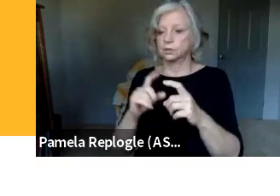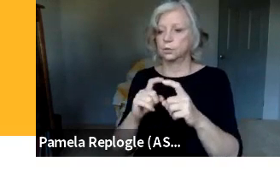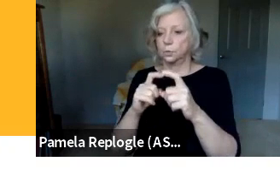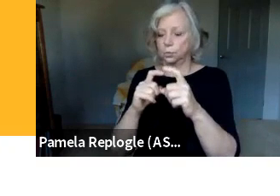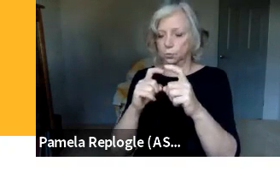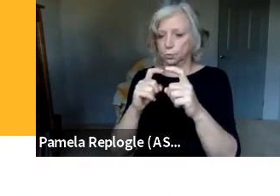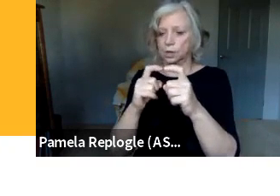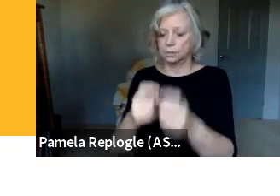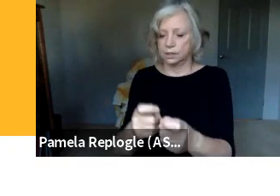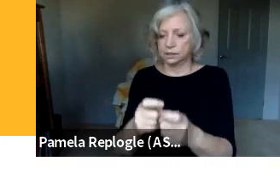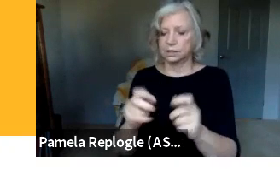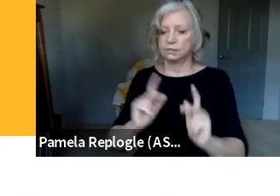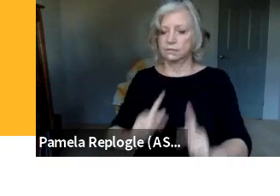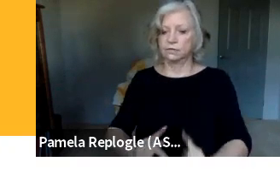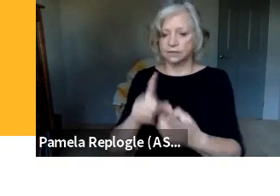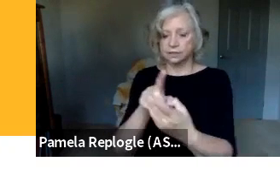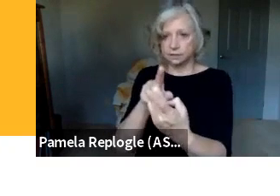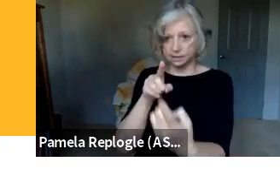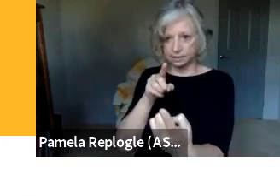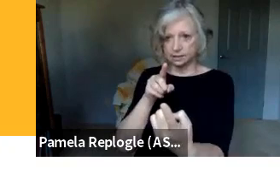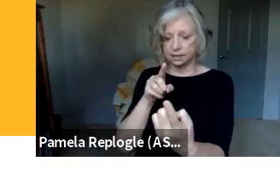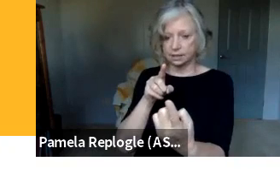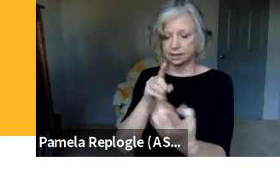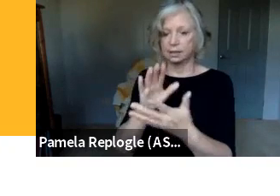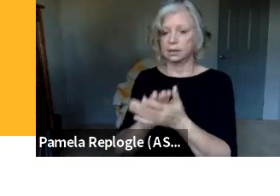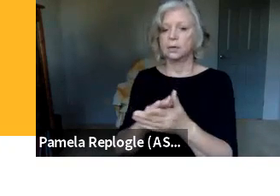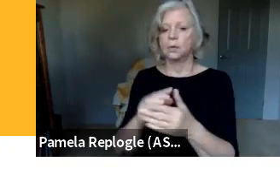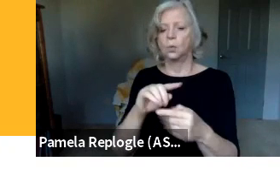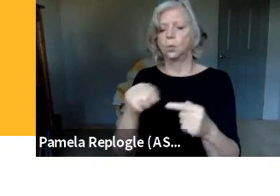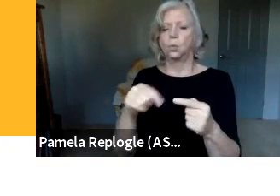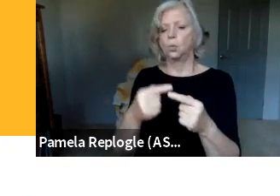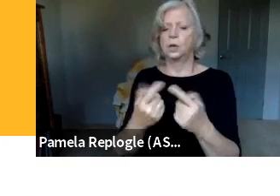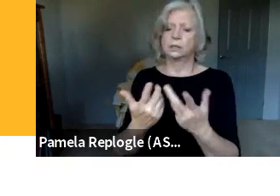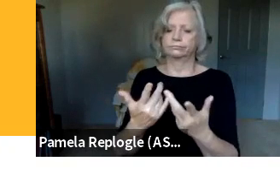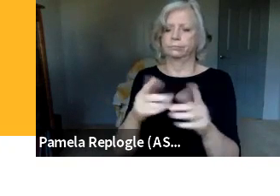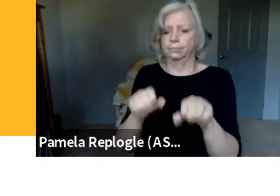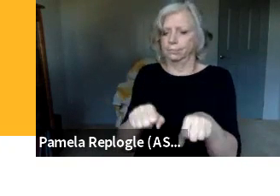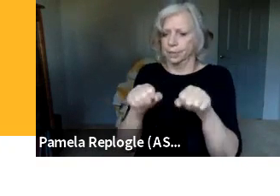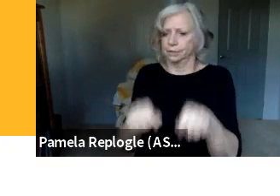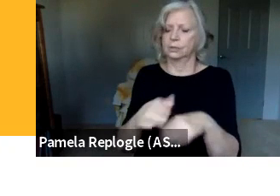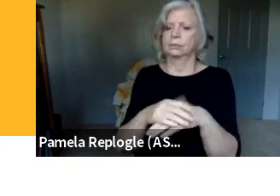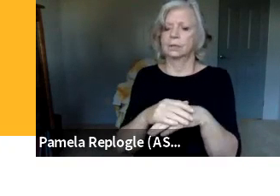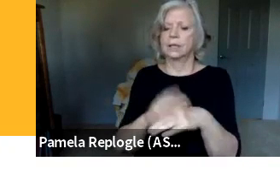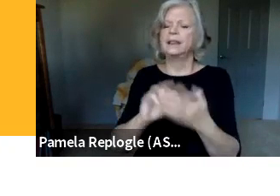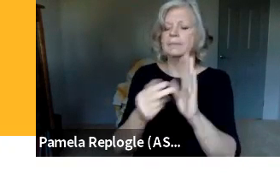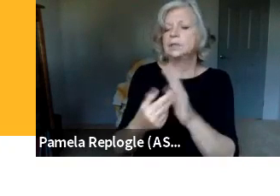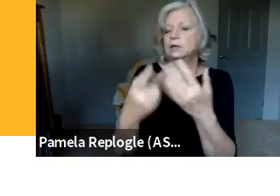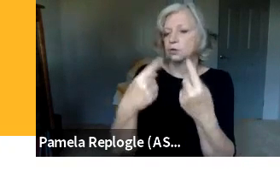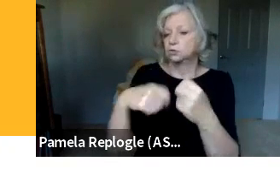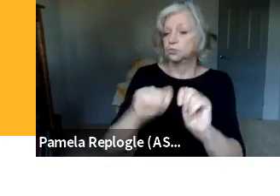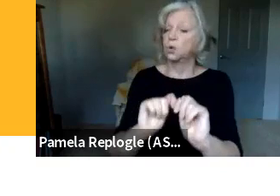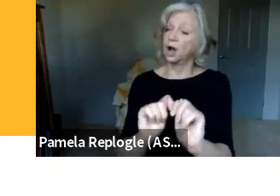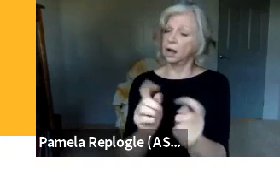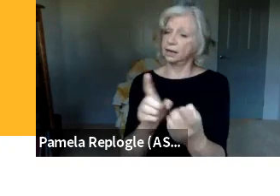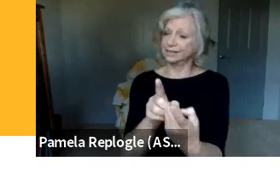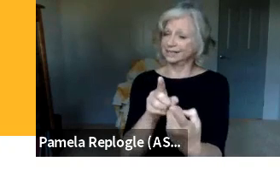for physical distancing when practicable, which means to try to maintain the physical